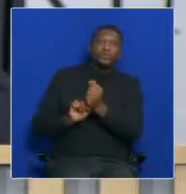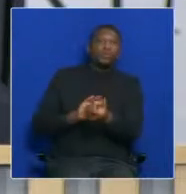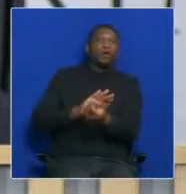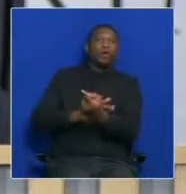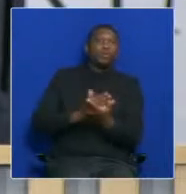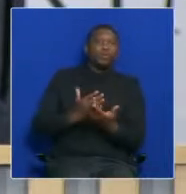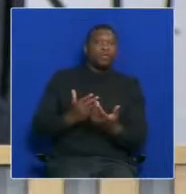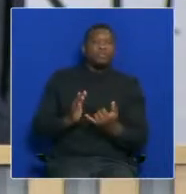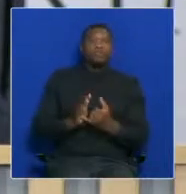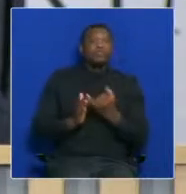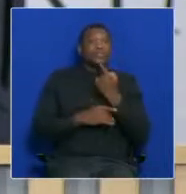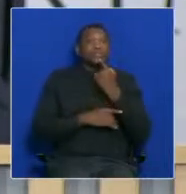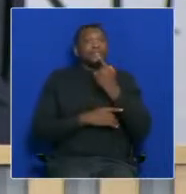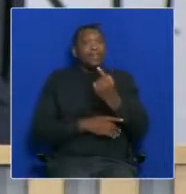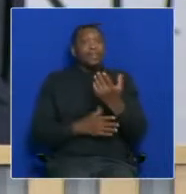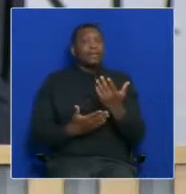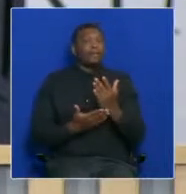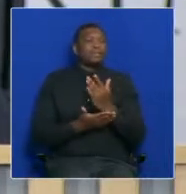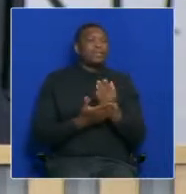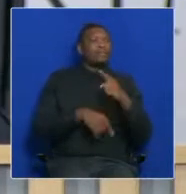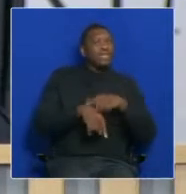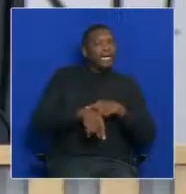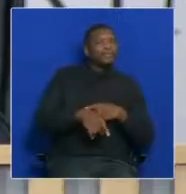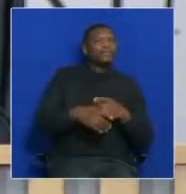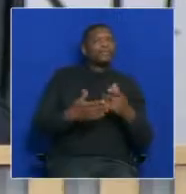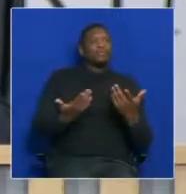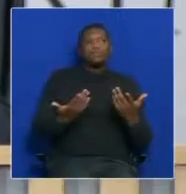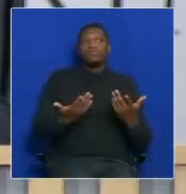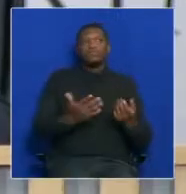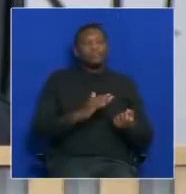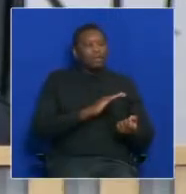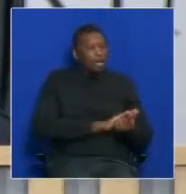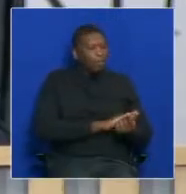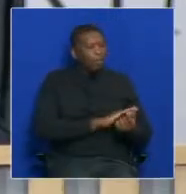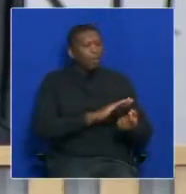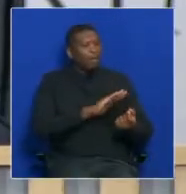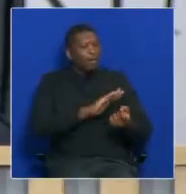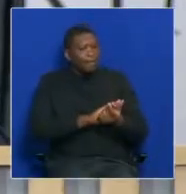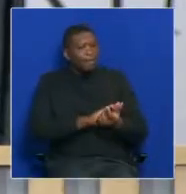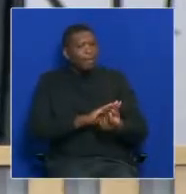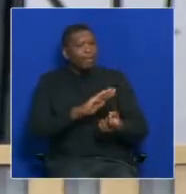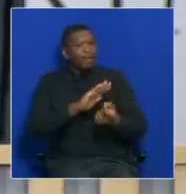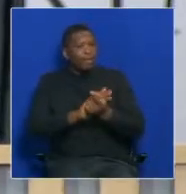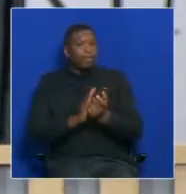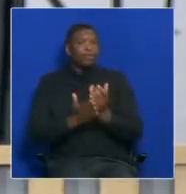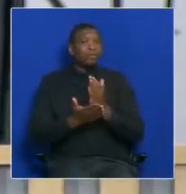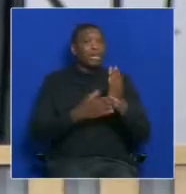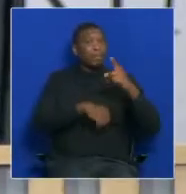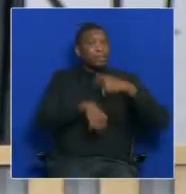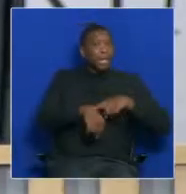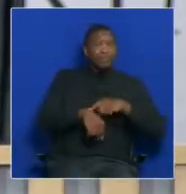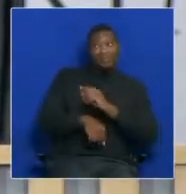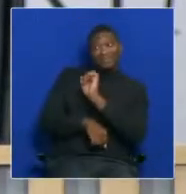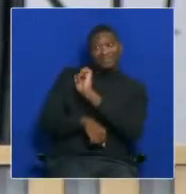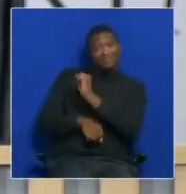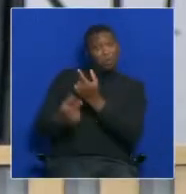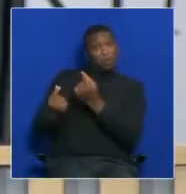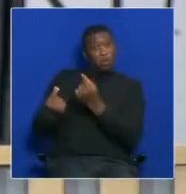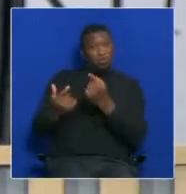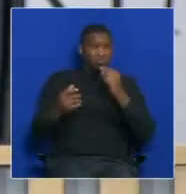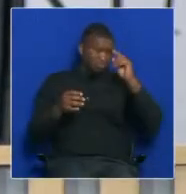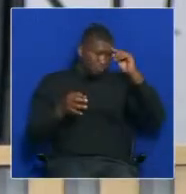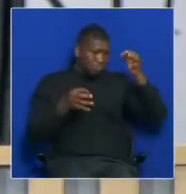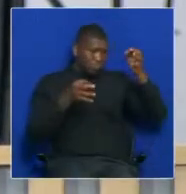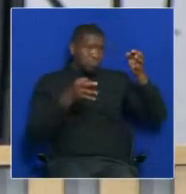sometimes, or from time to time, there will be decisions taken where she would then, when I'm in